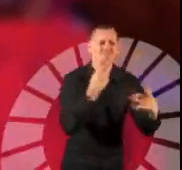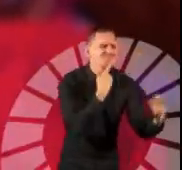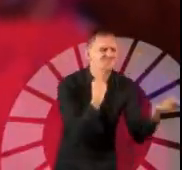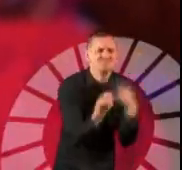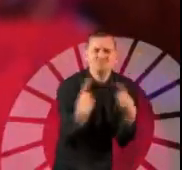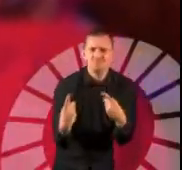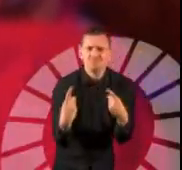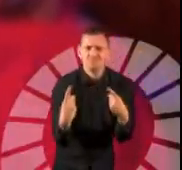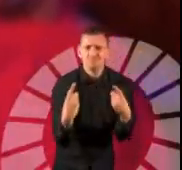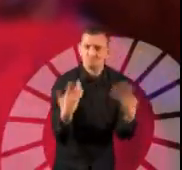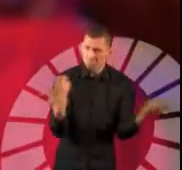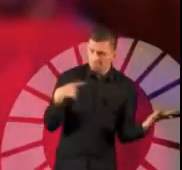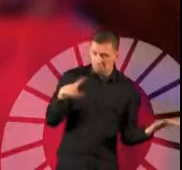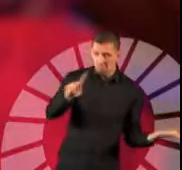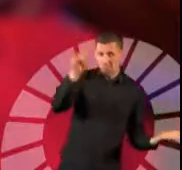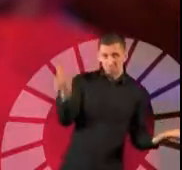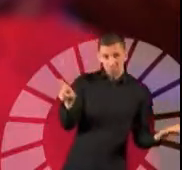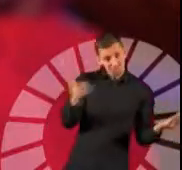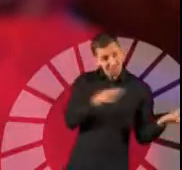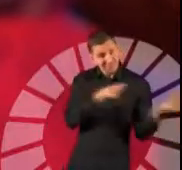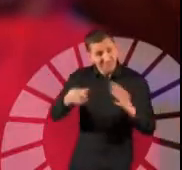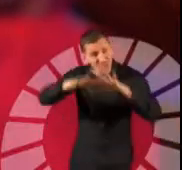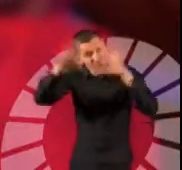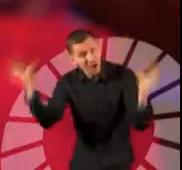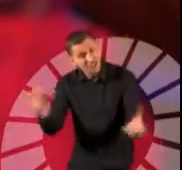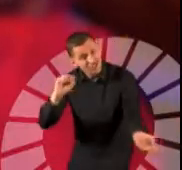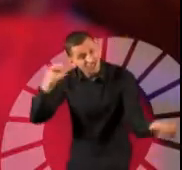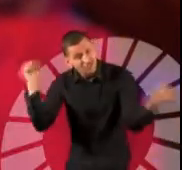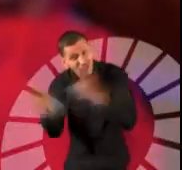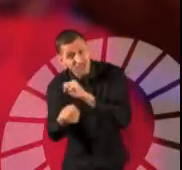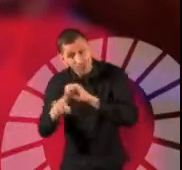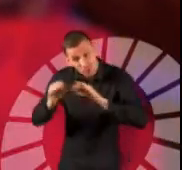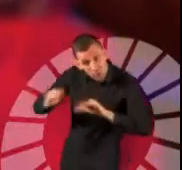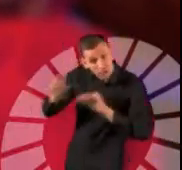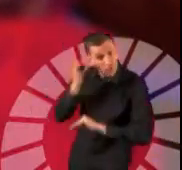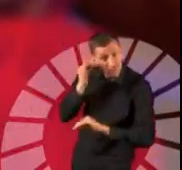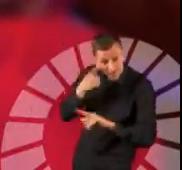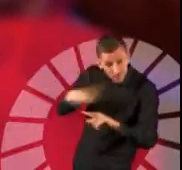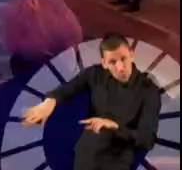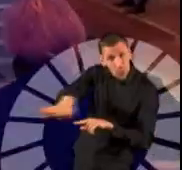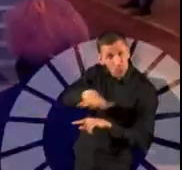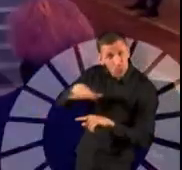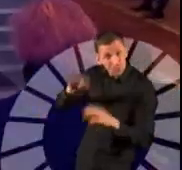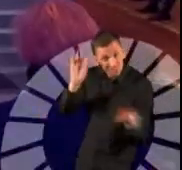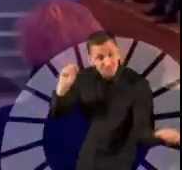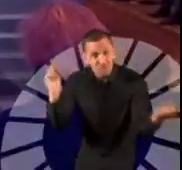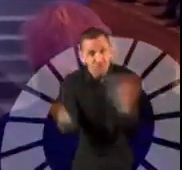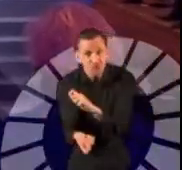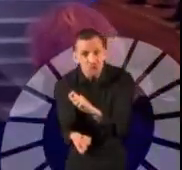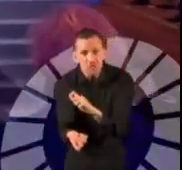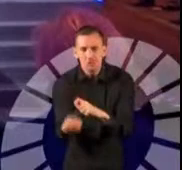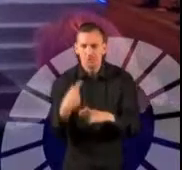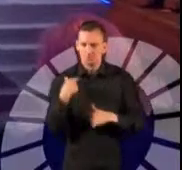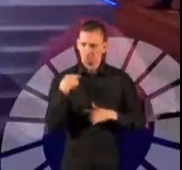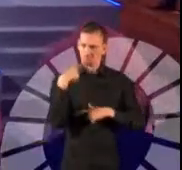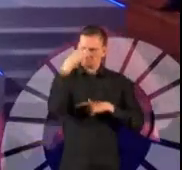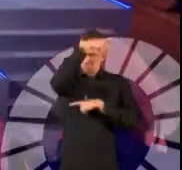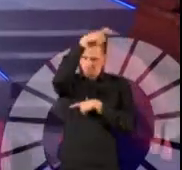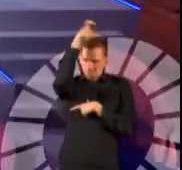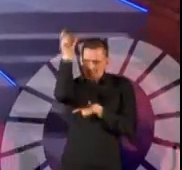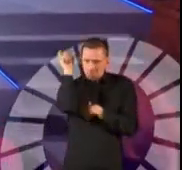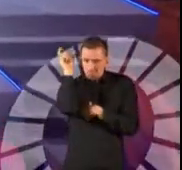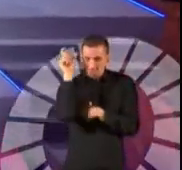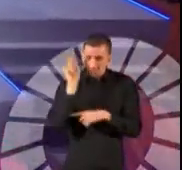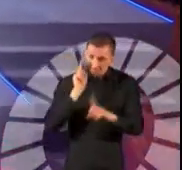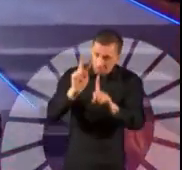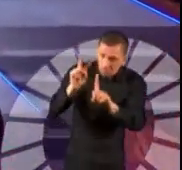This, my friends, is the challenge of our lifetime. As a partnership and a fund, I can assure you that my